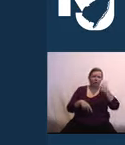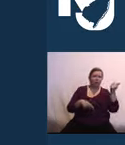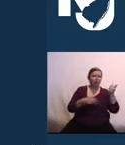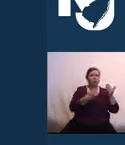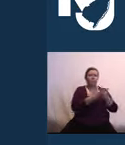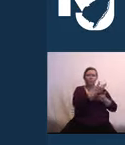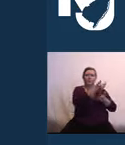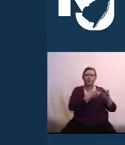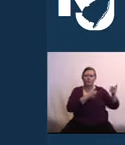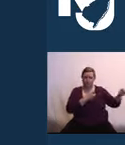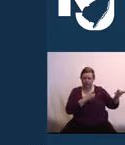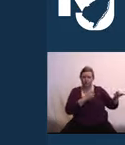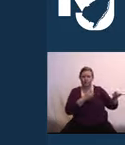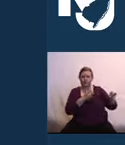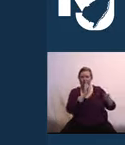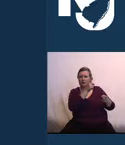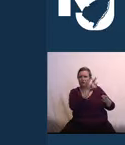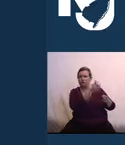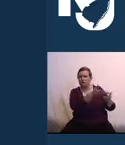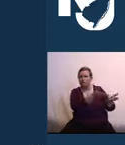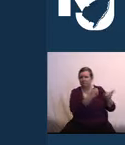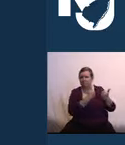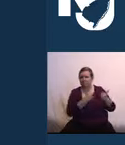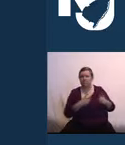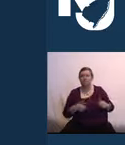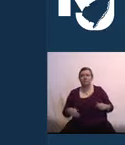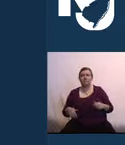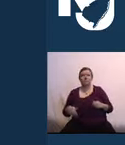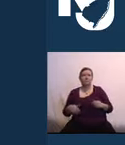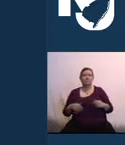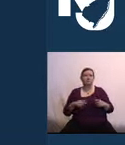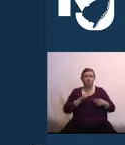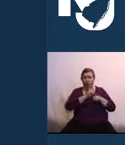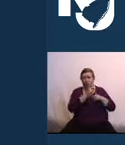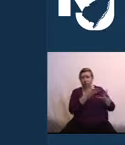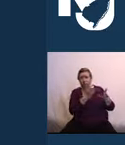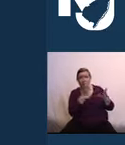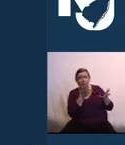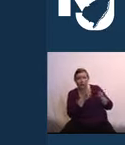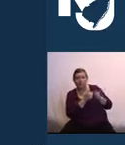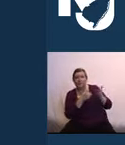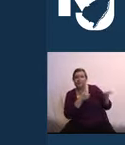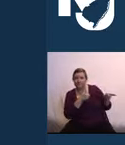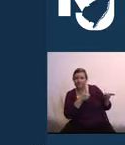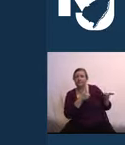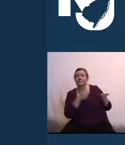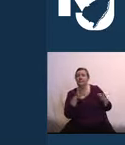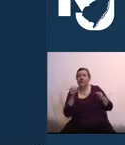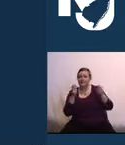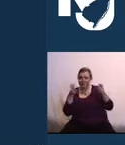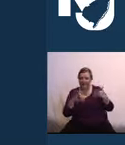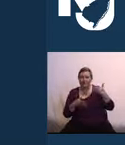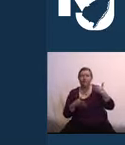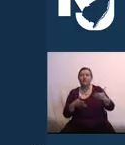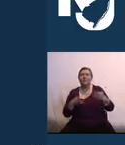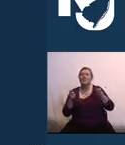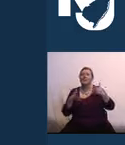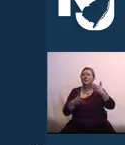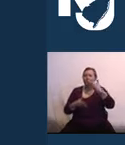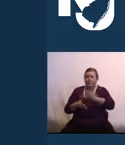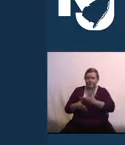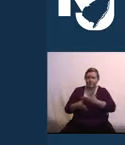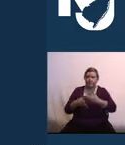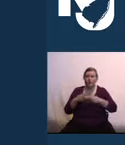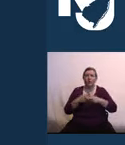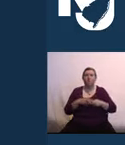in the practice group. I recently caught up with Dr. Sparano and his practice manager, Lorinda Rapp, to thank them for